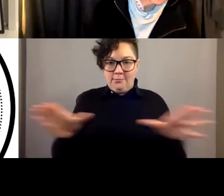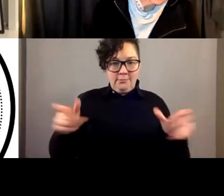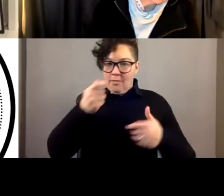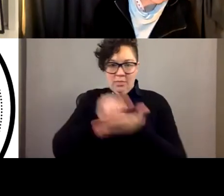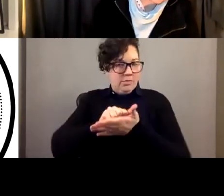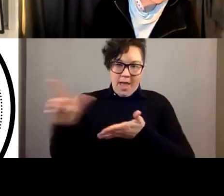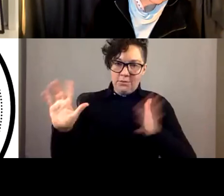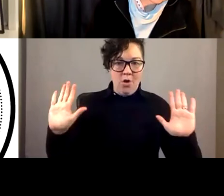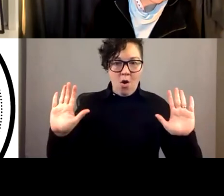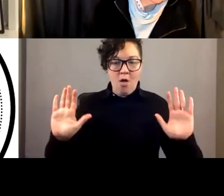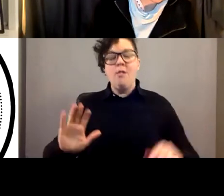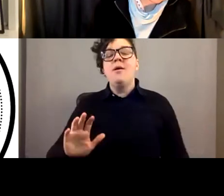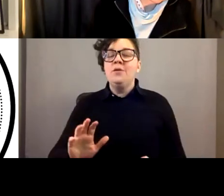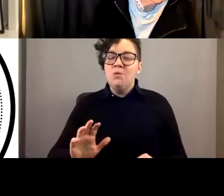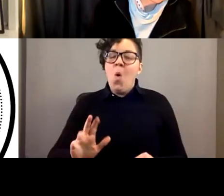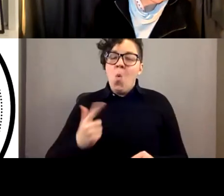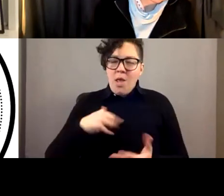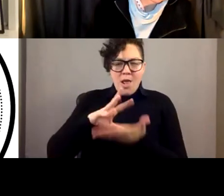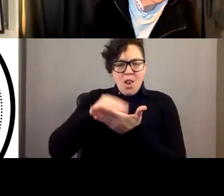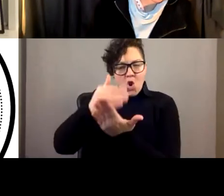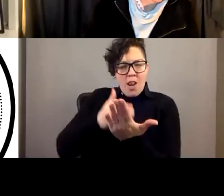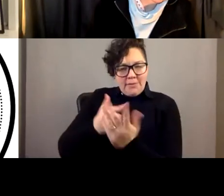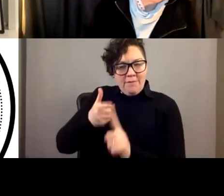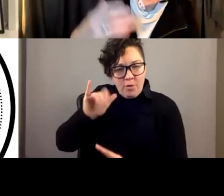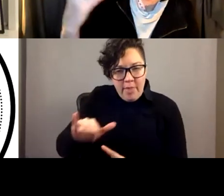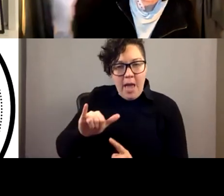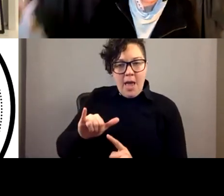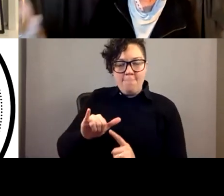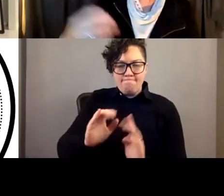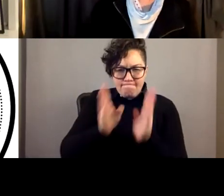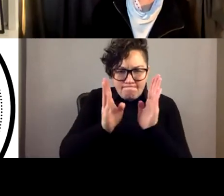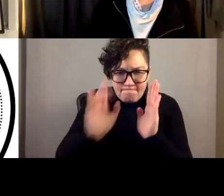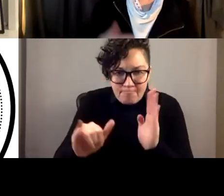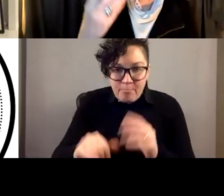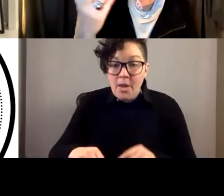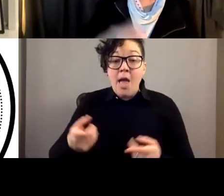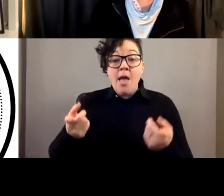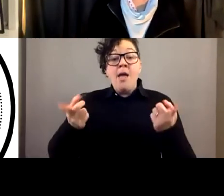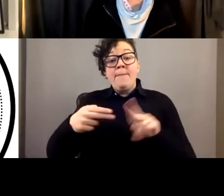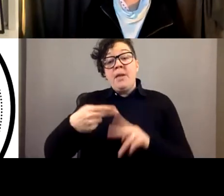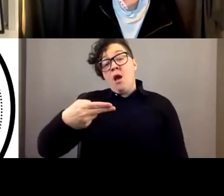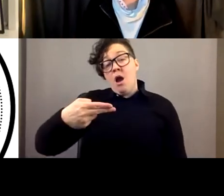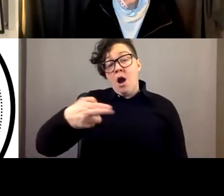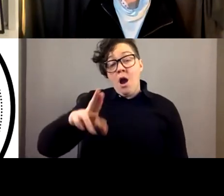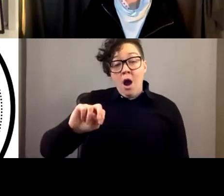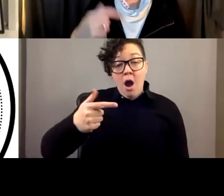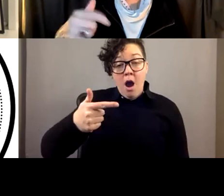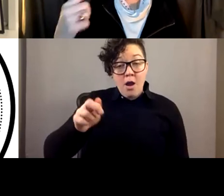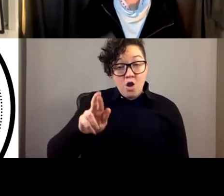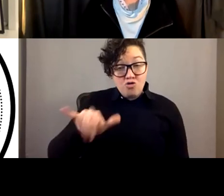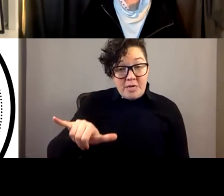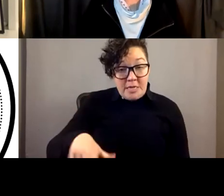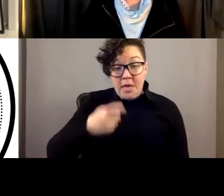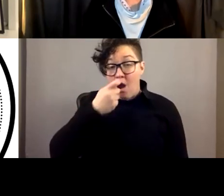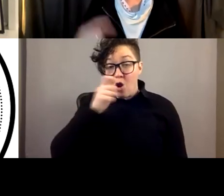that's what we can take lessons from. We can listen for that. Mm-hmm. And in mm-hmm. whatever, you know, it's happened in Hungary, perhaps it's mm-hmm. happening in Russia, but that's